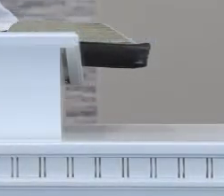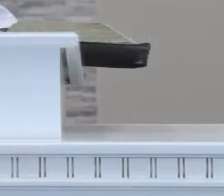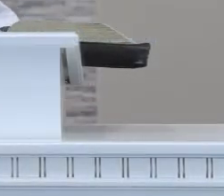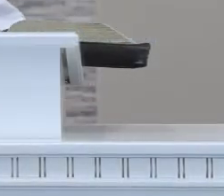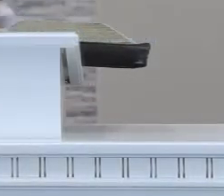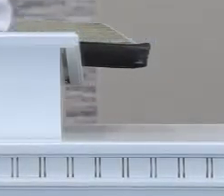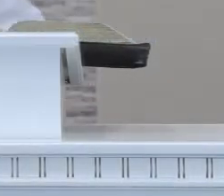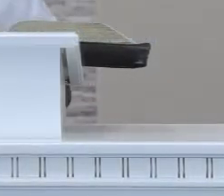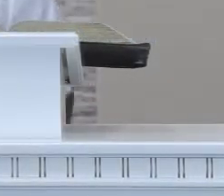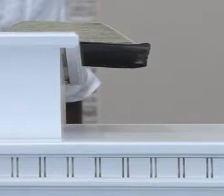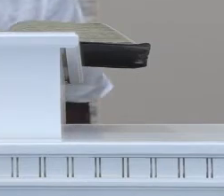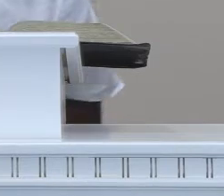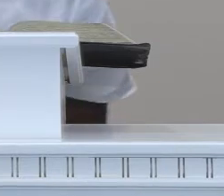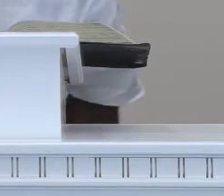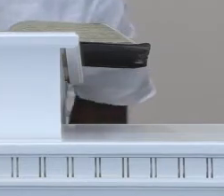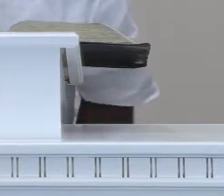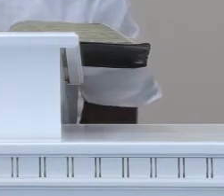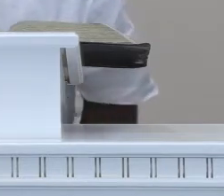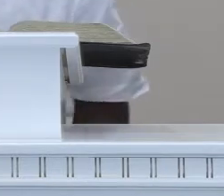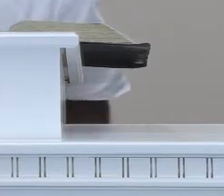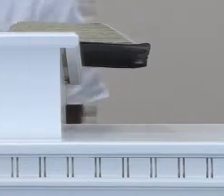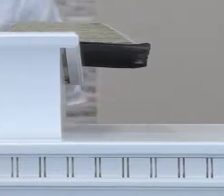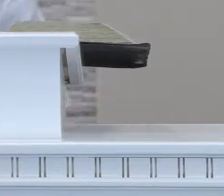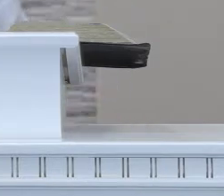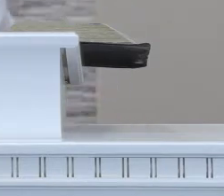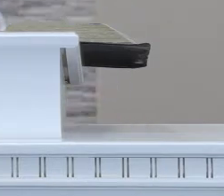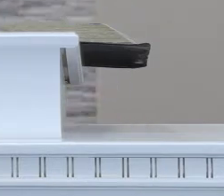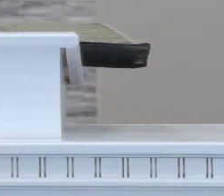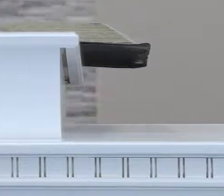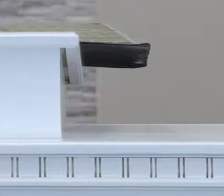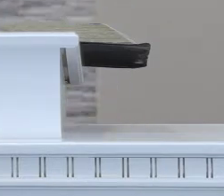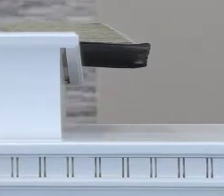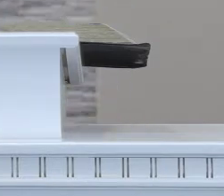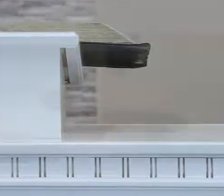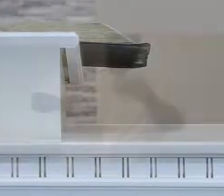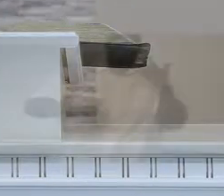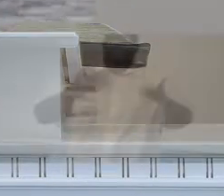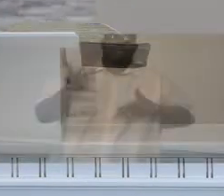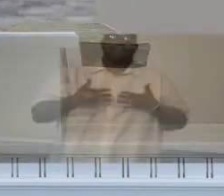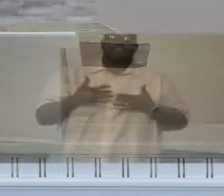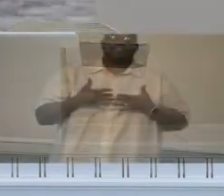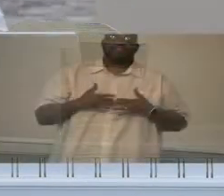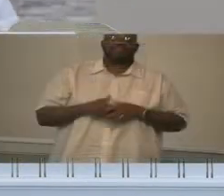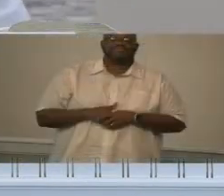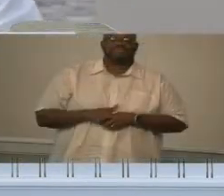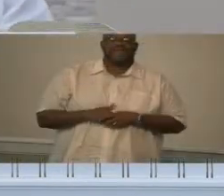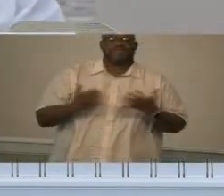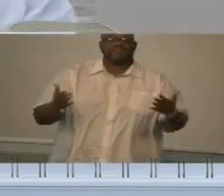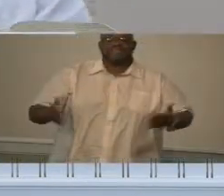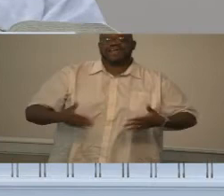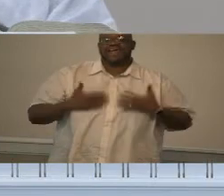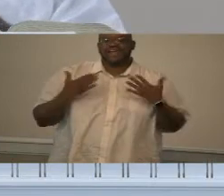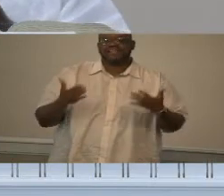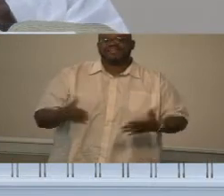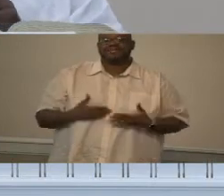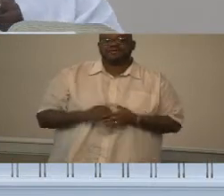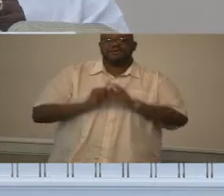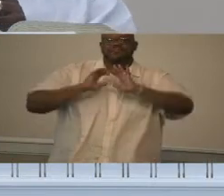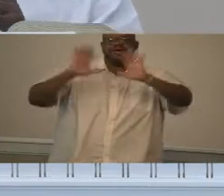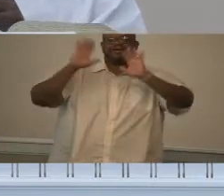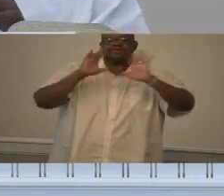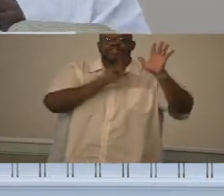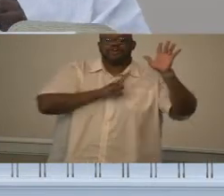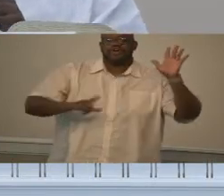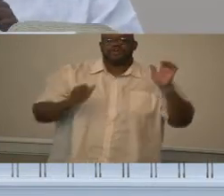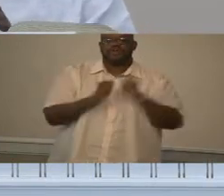His name. This is the day the Lord has made, and I will rejoice and be glad. Oh, magnify